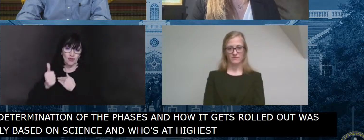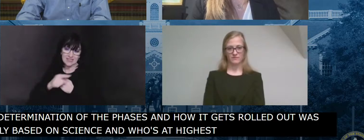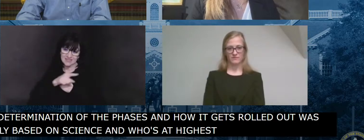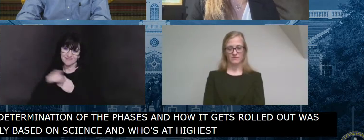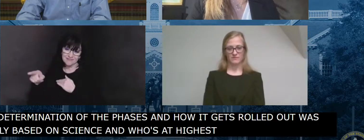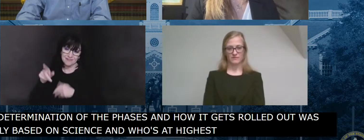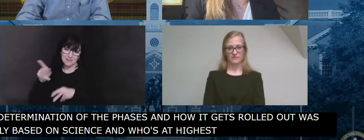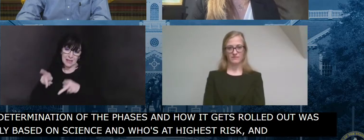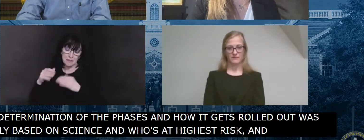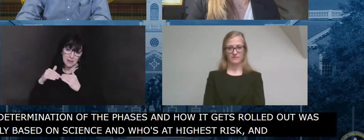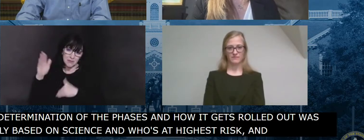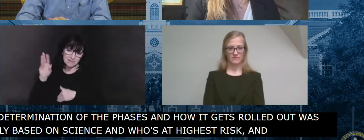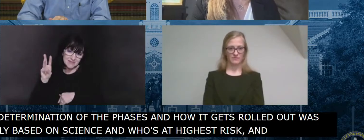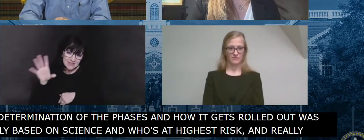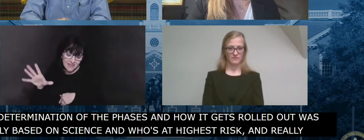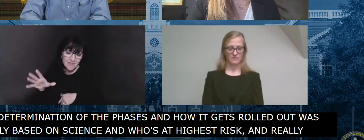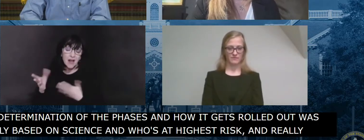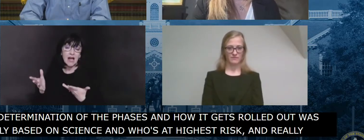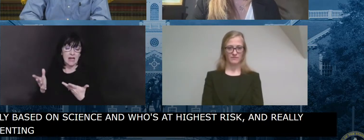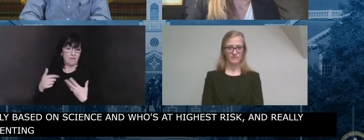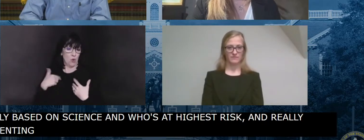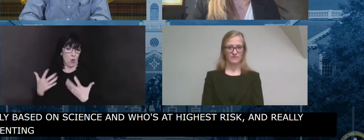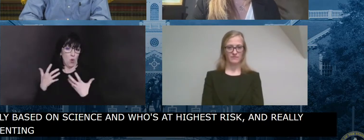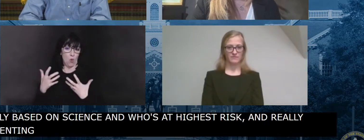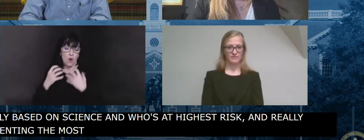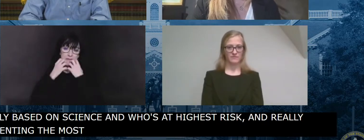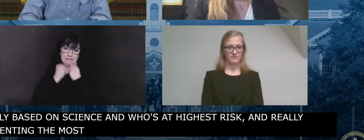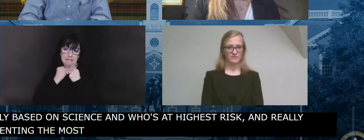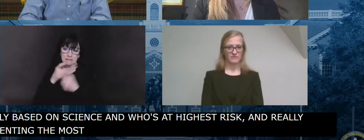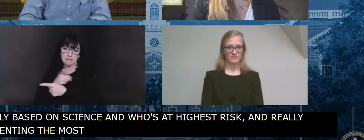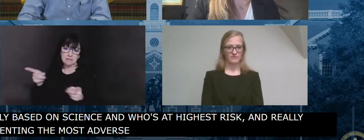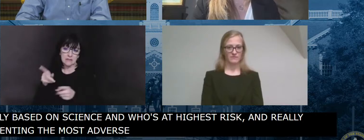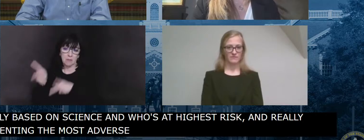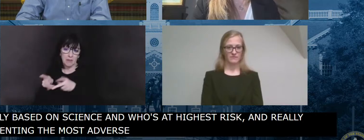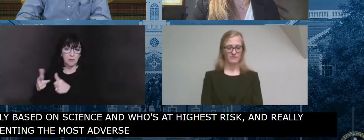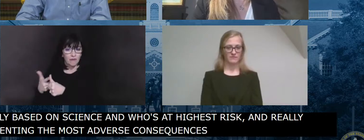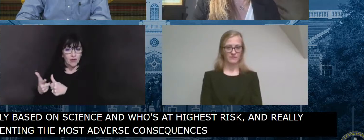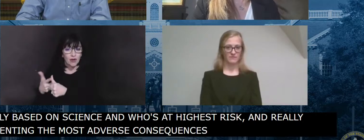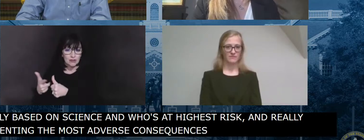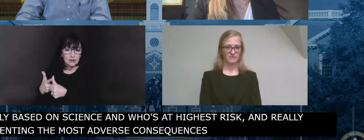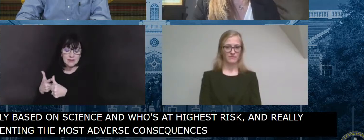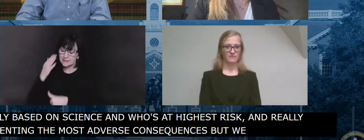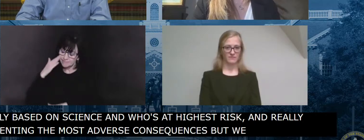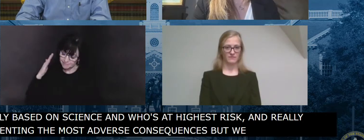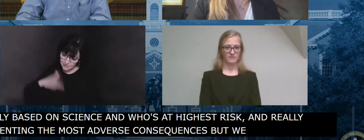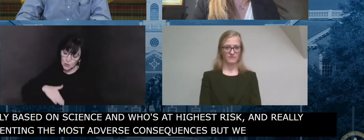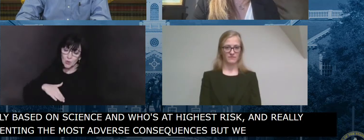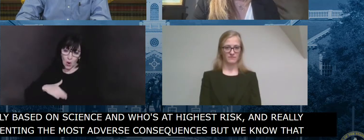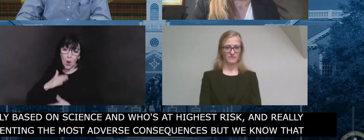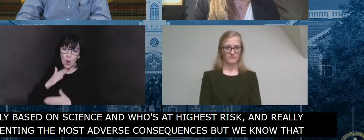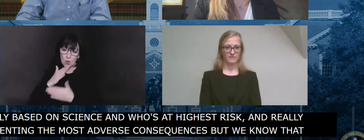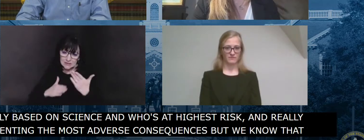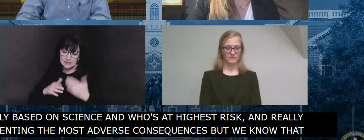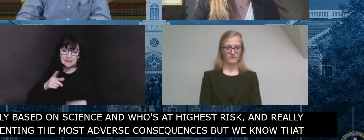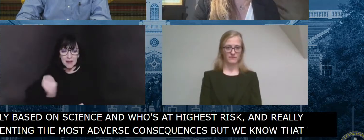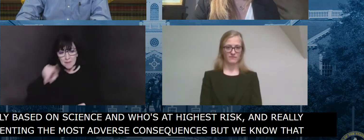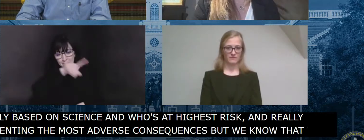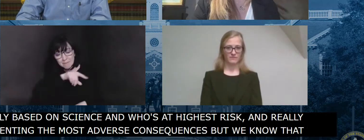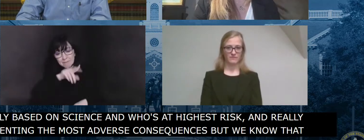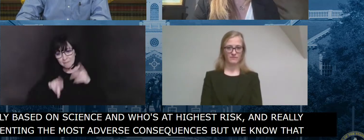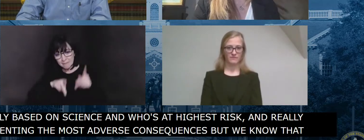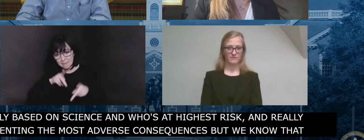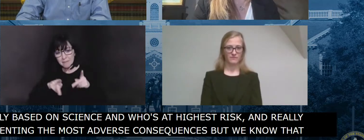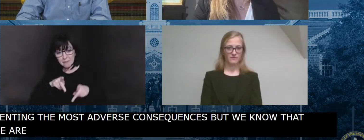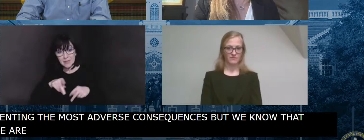really preventing the most adverse consequences. But we do know that there are many folks who don't meet the phase